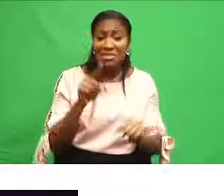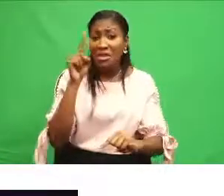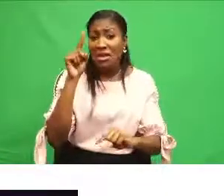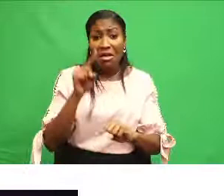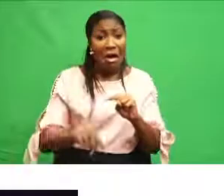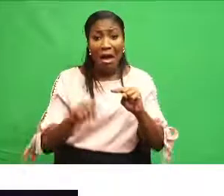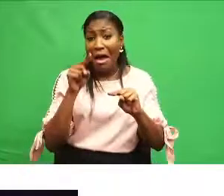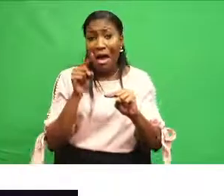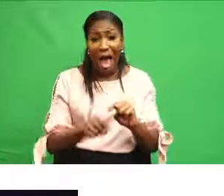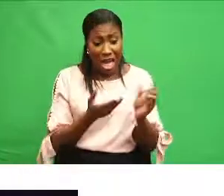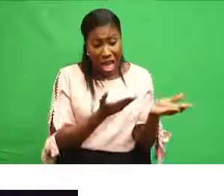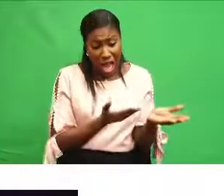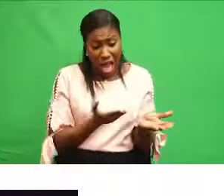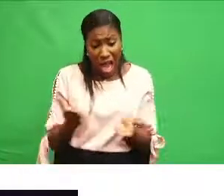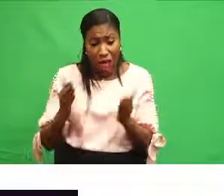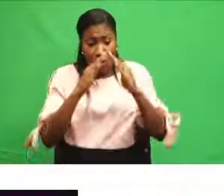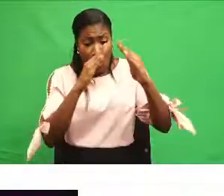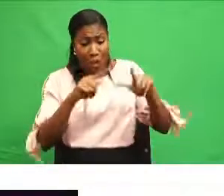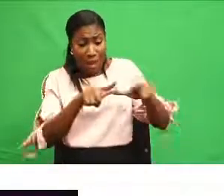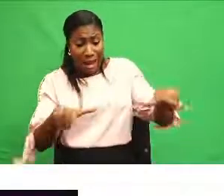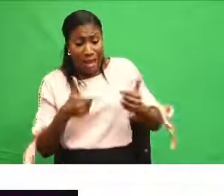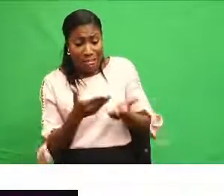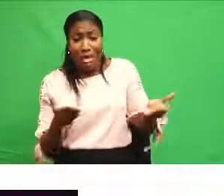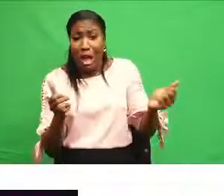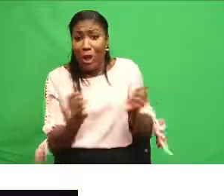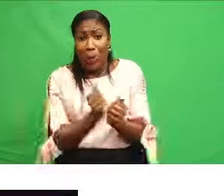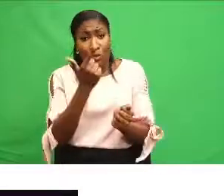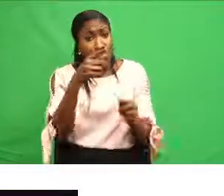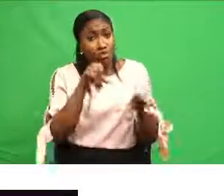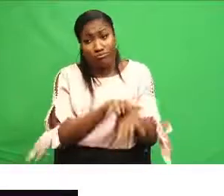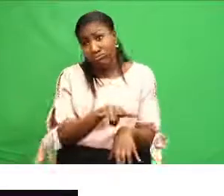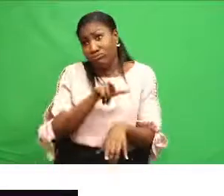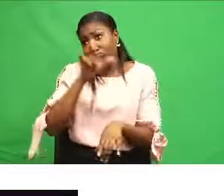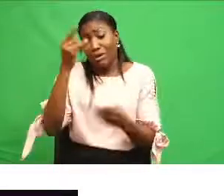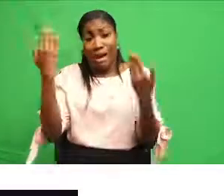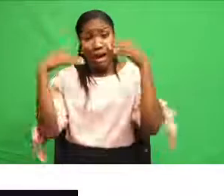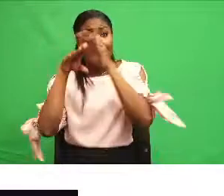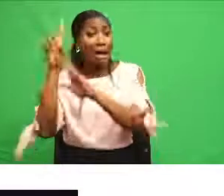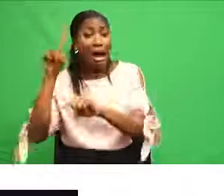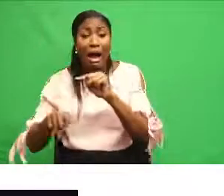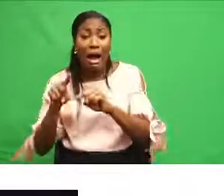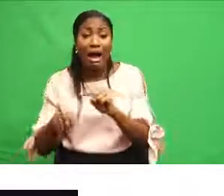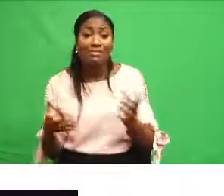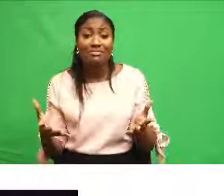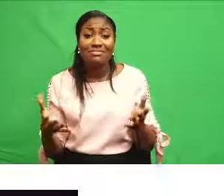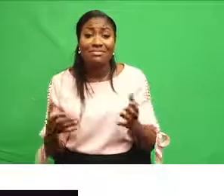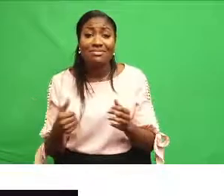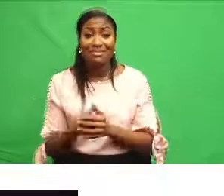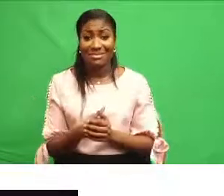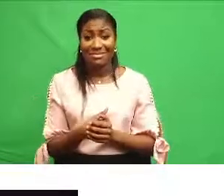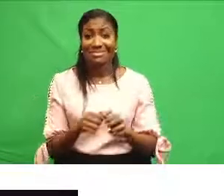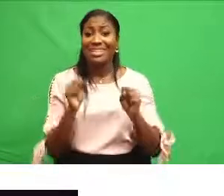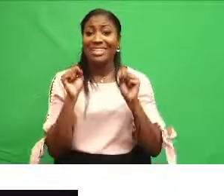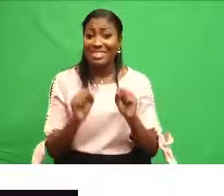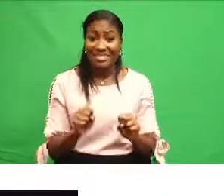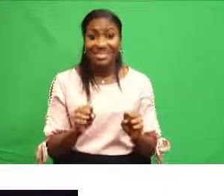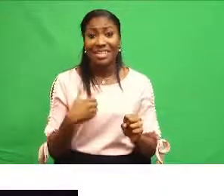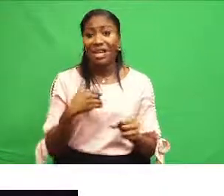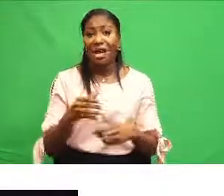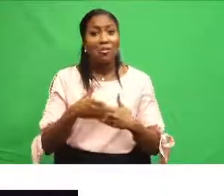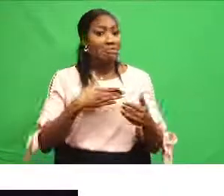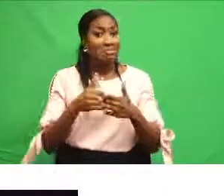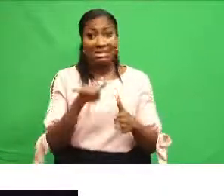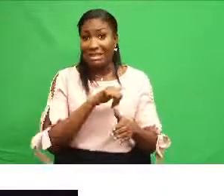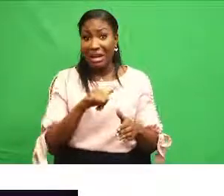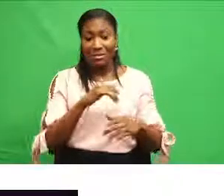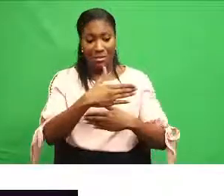George III. So, no matter how gorgeous the coffin is, the reality is that you can't take that beyond the